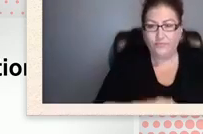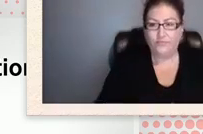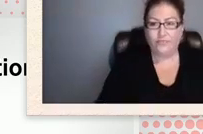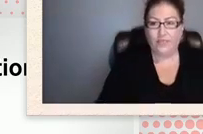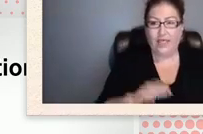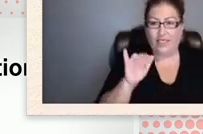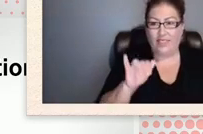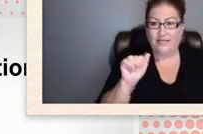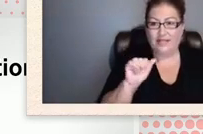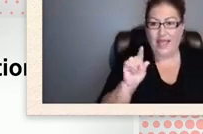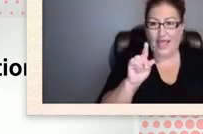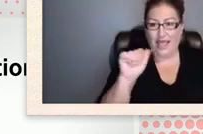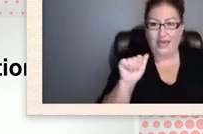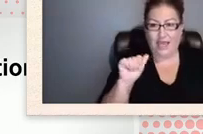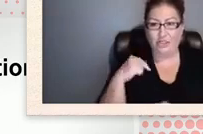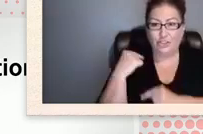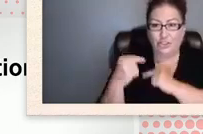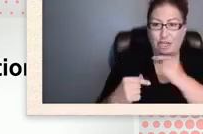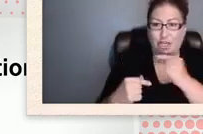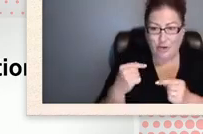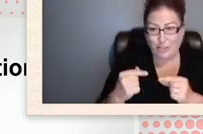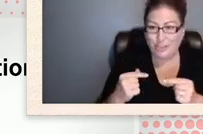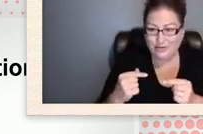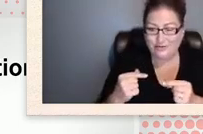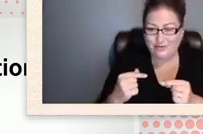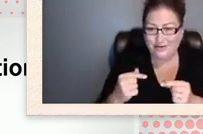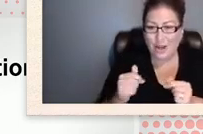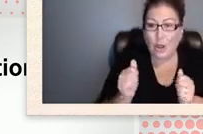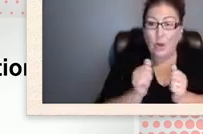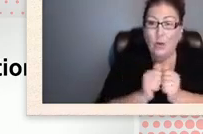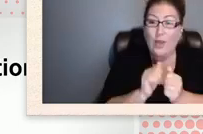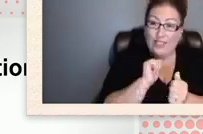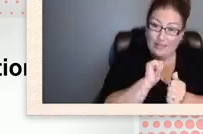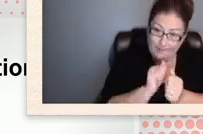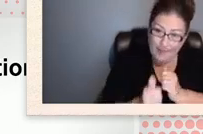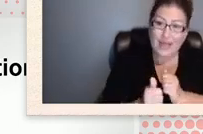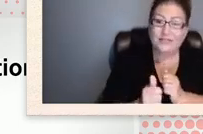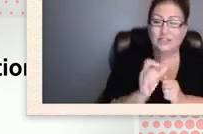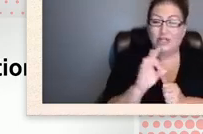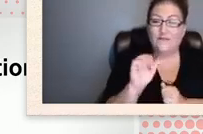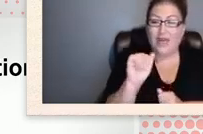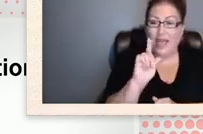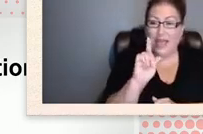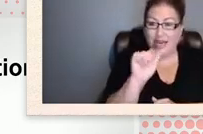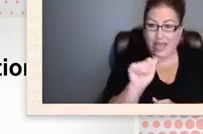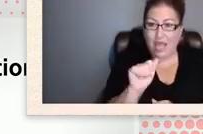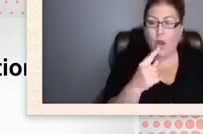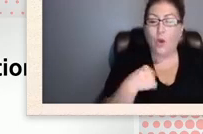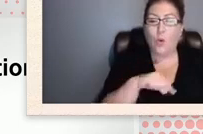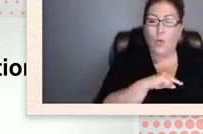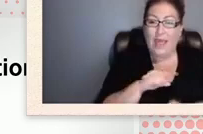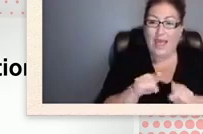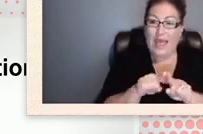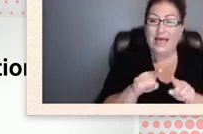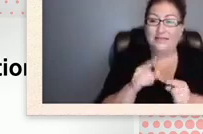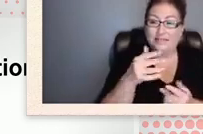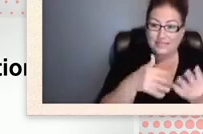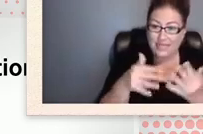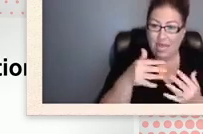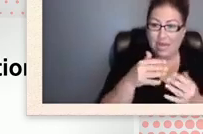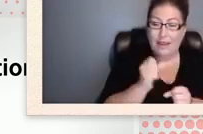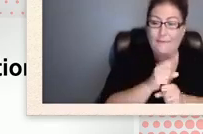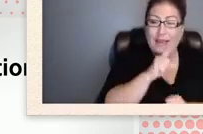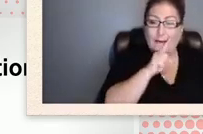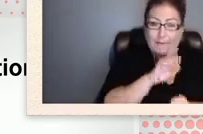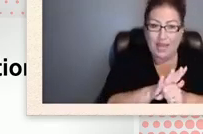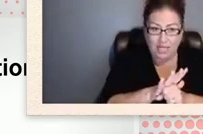ADA generation. With the passage of the ADA, we as a society make a pledge, next slide,